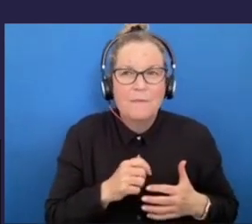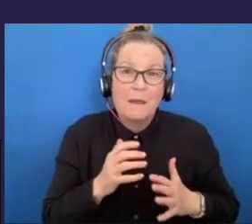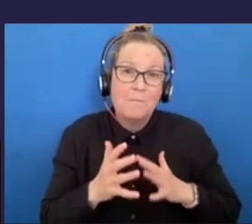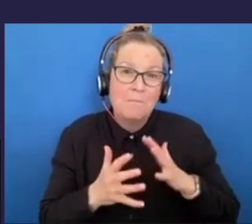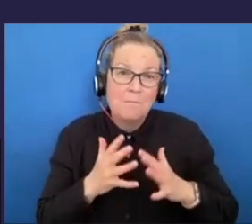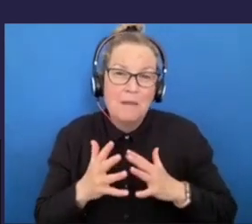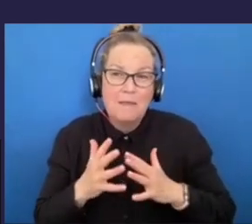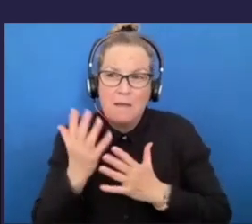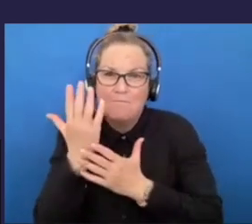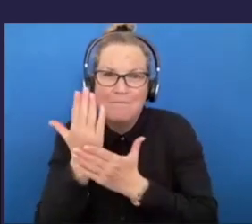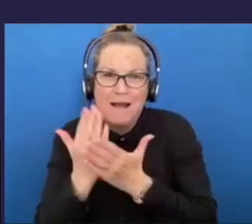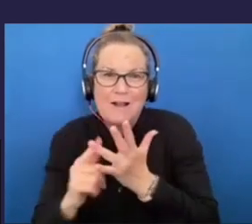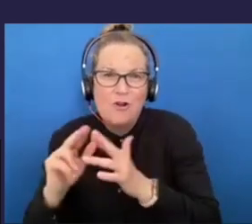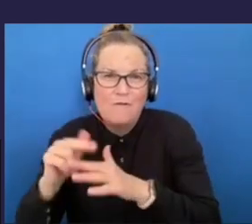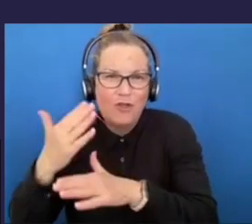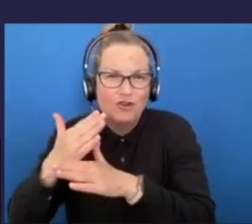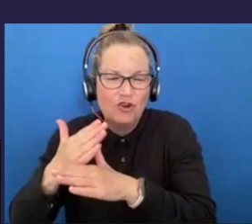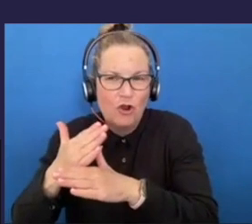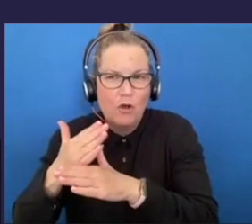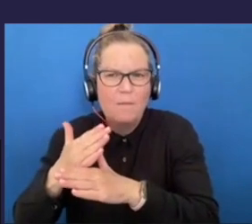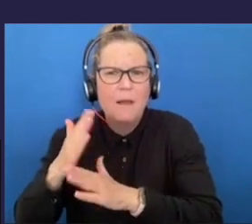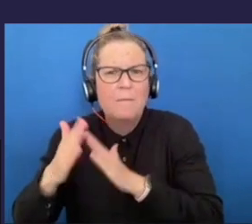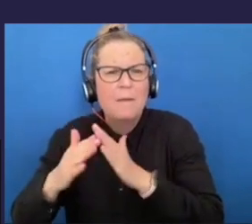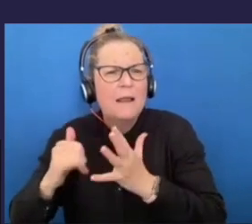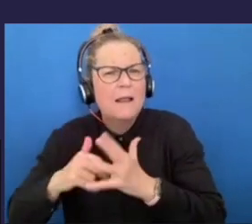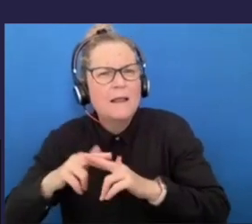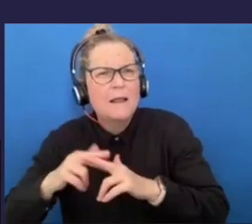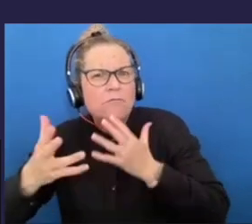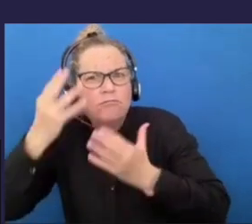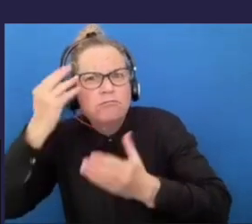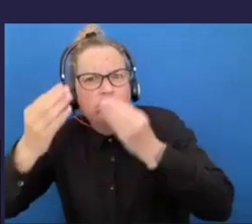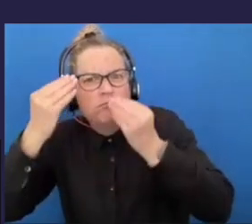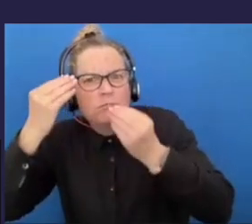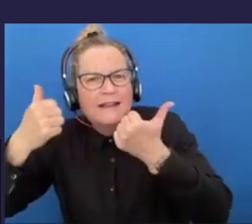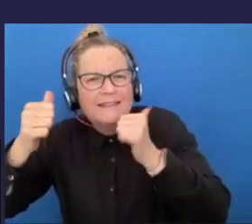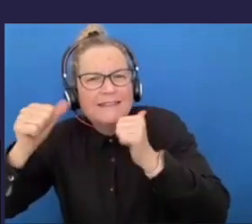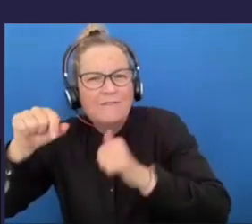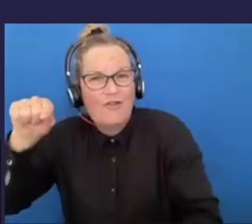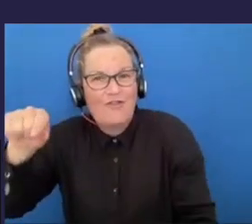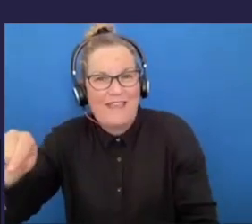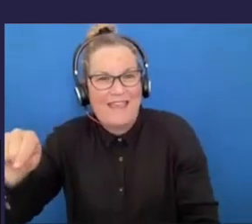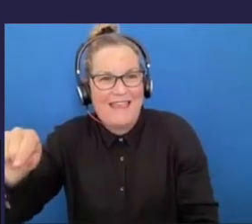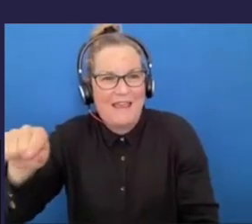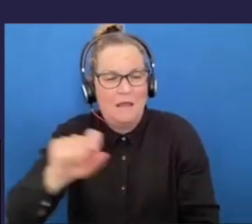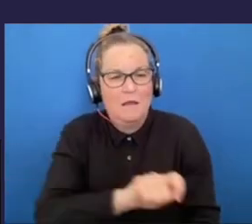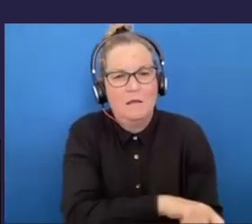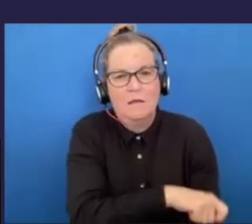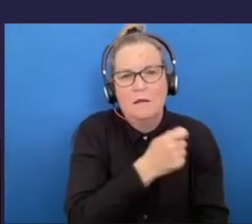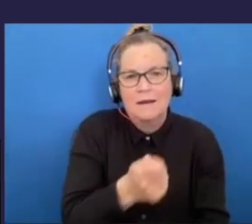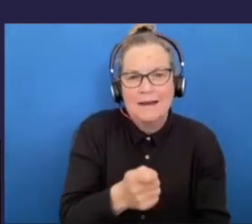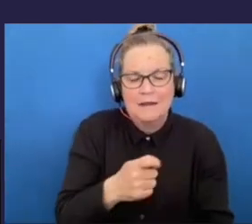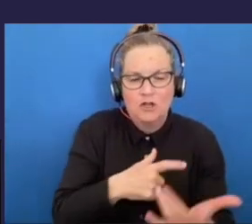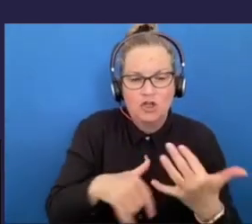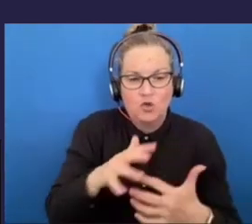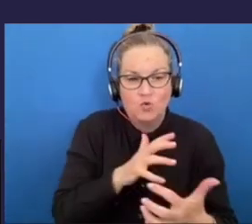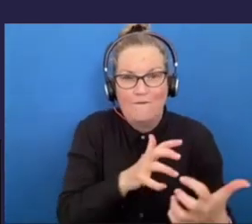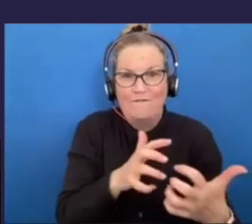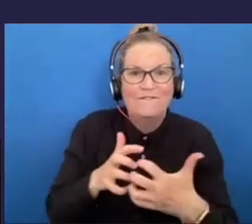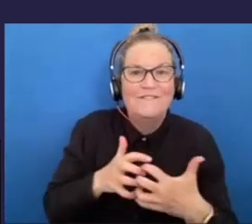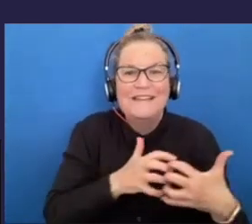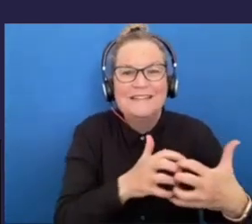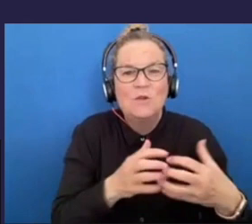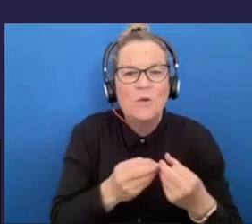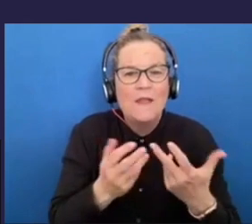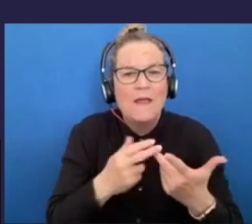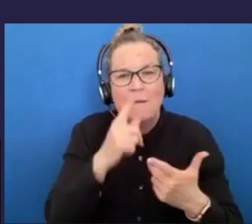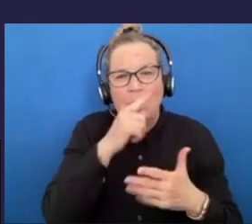itself, of helping the employee learn and succeed on the job. Social fit with coworkers and others is another aspect of that.